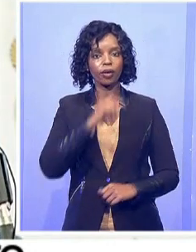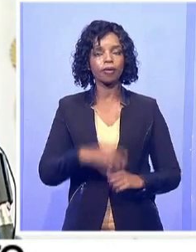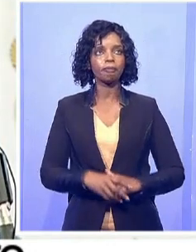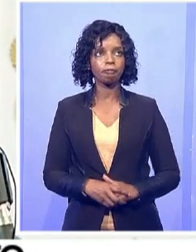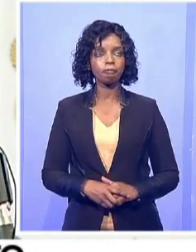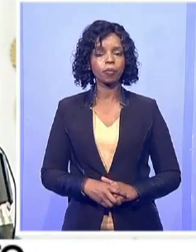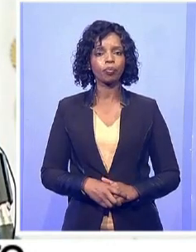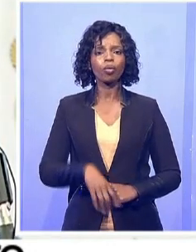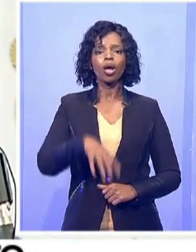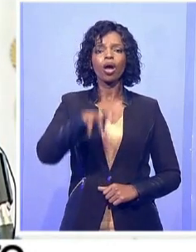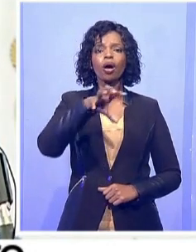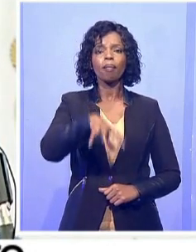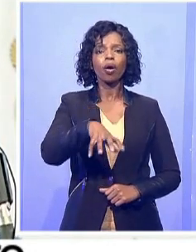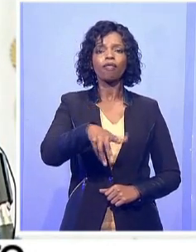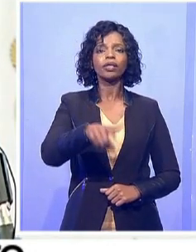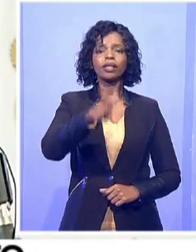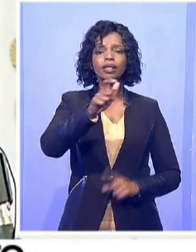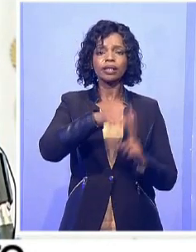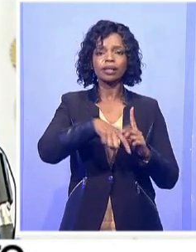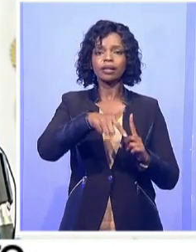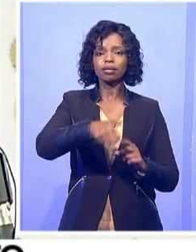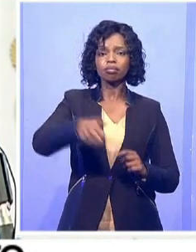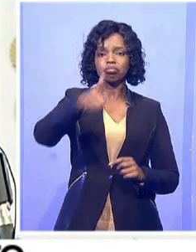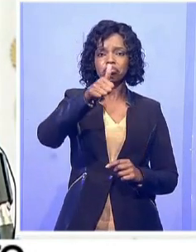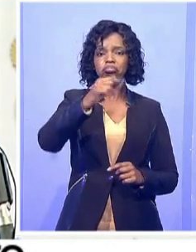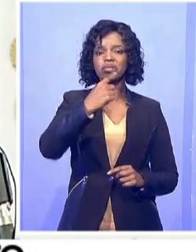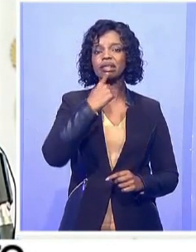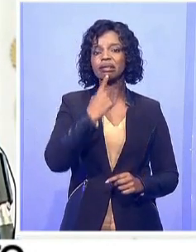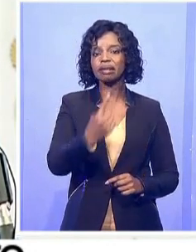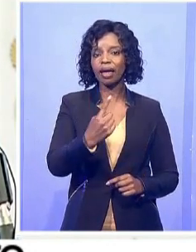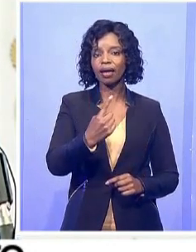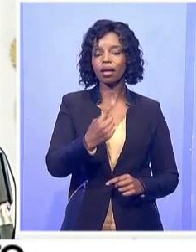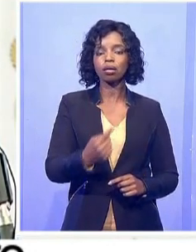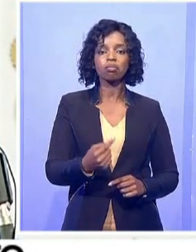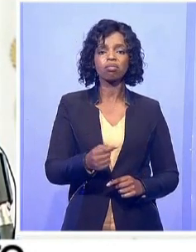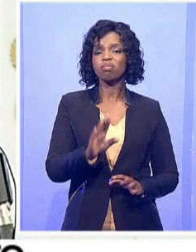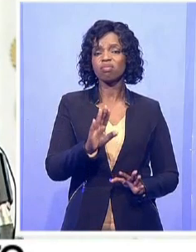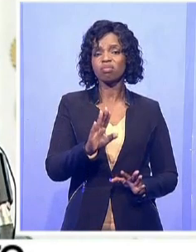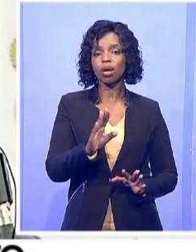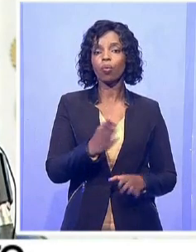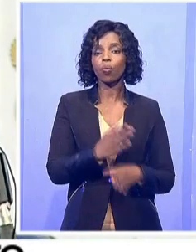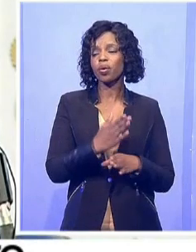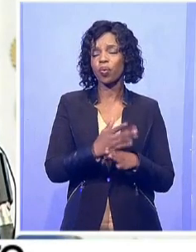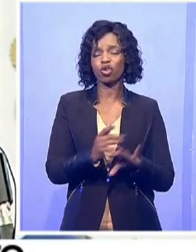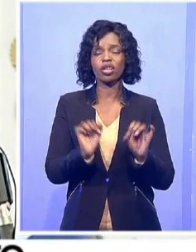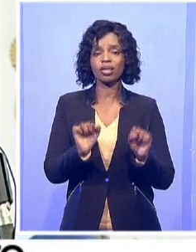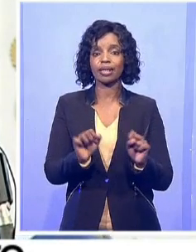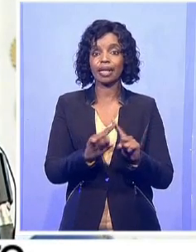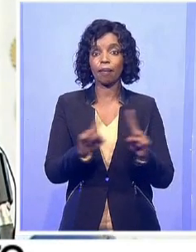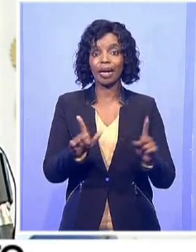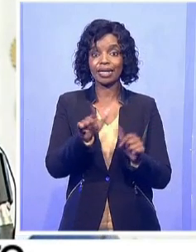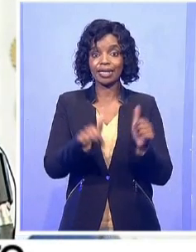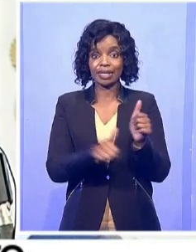these things, but remember, Deputy President, it is not our responsibility. It is the responsibility